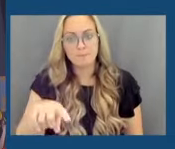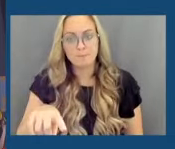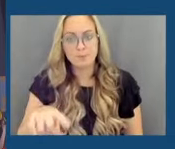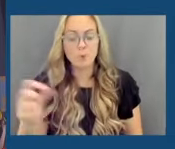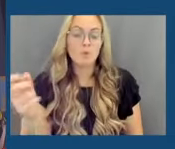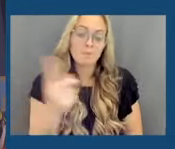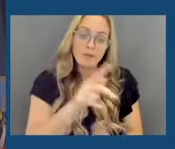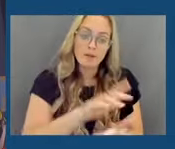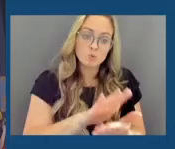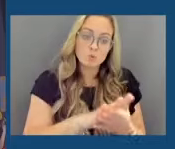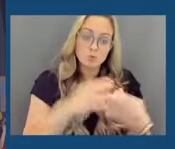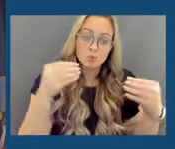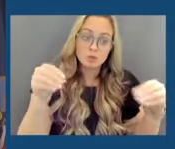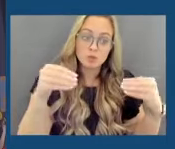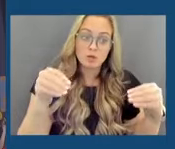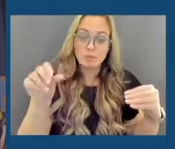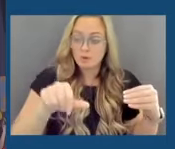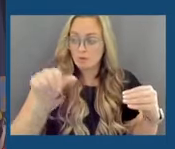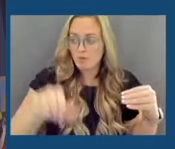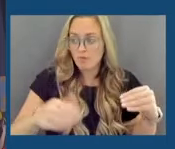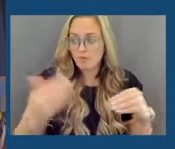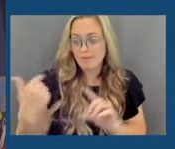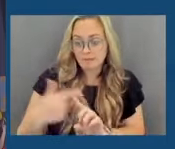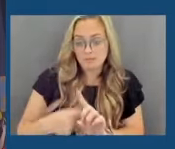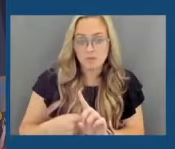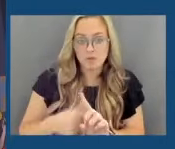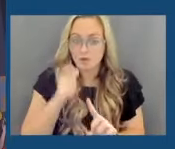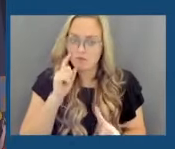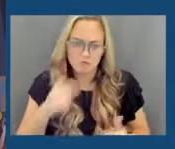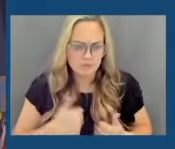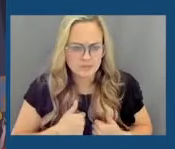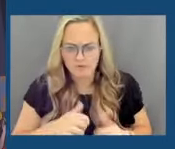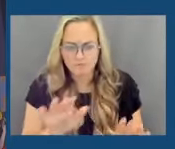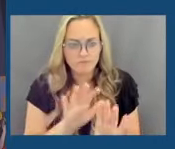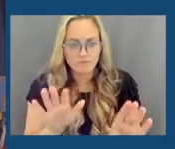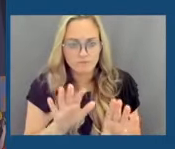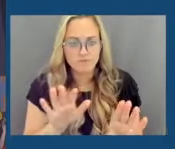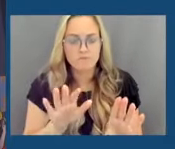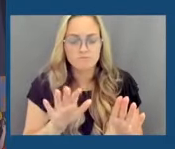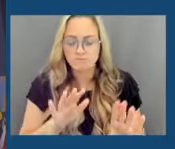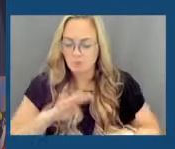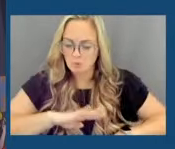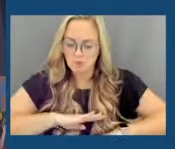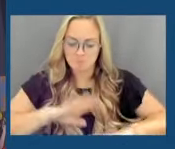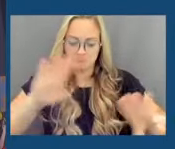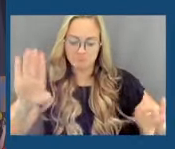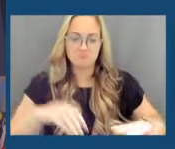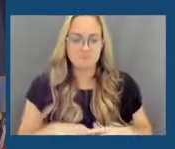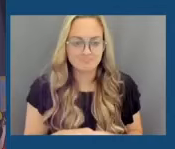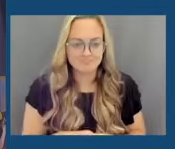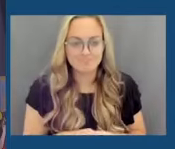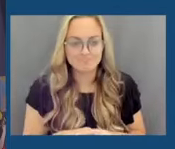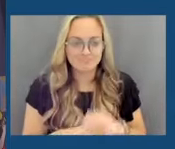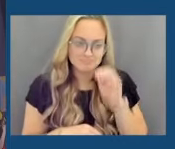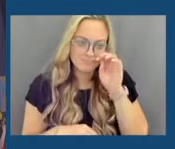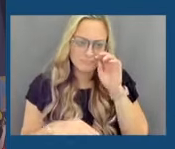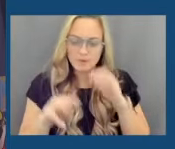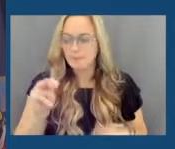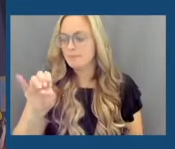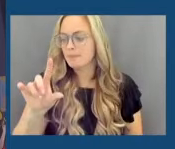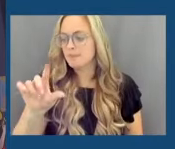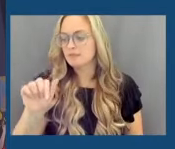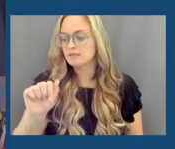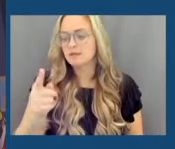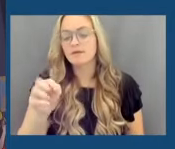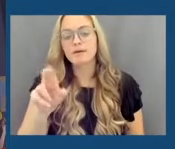school shopping in Albany last month, not for myself. I'm good. But Melissa Anderson was